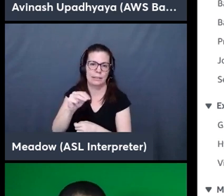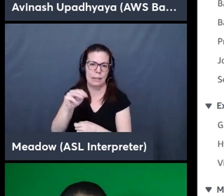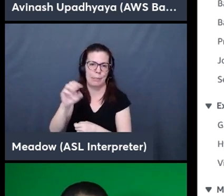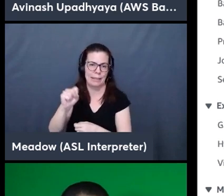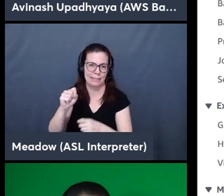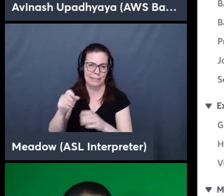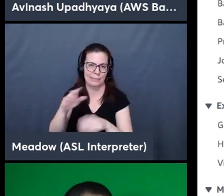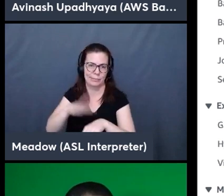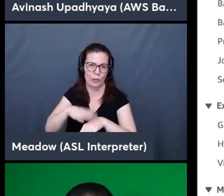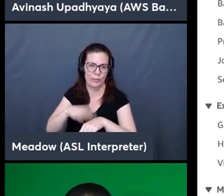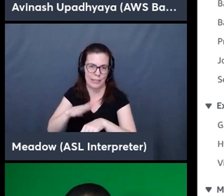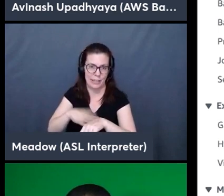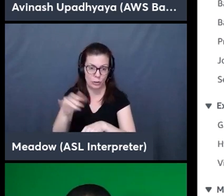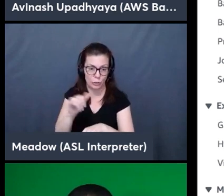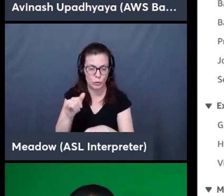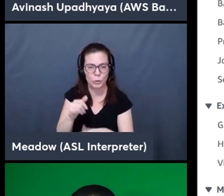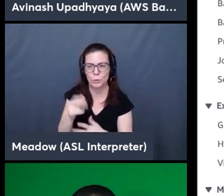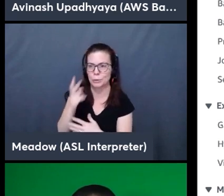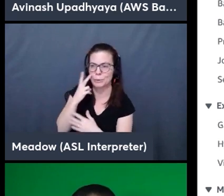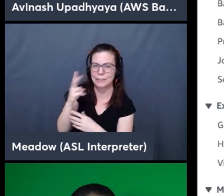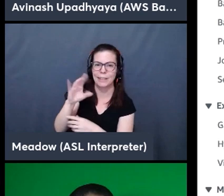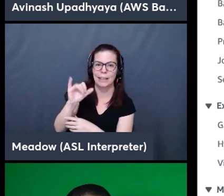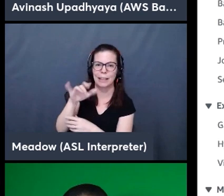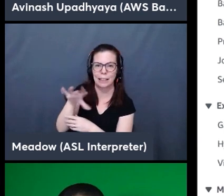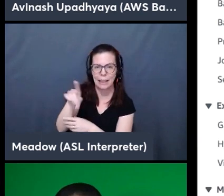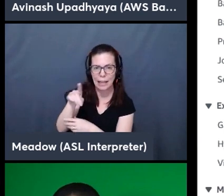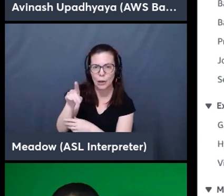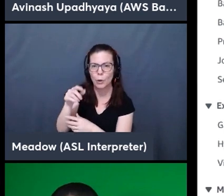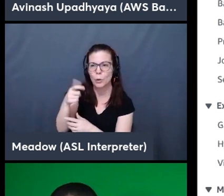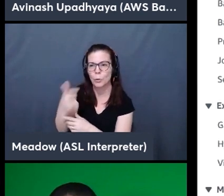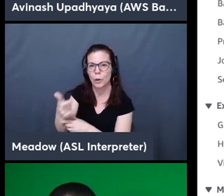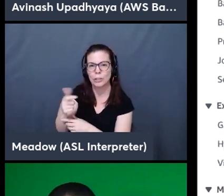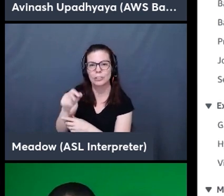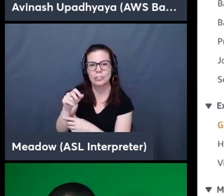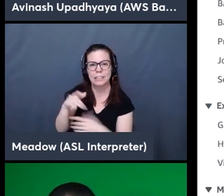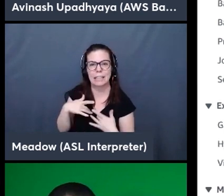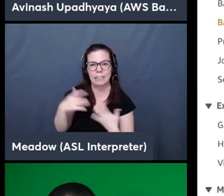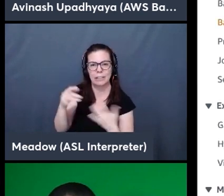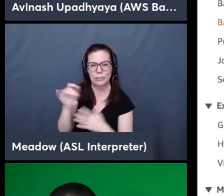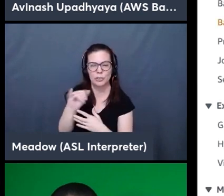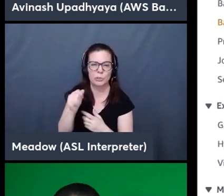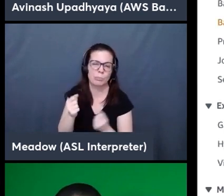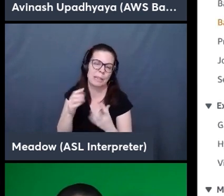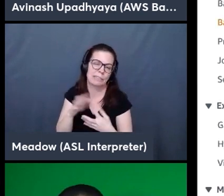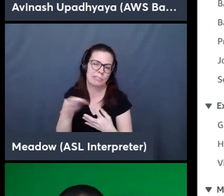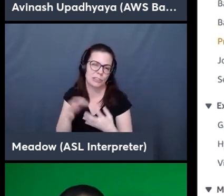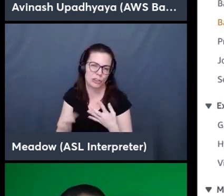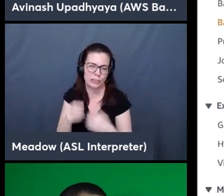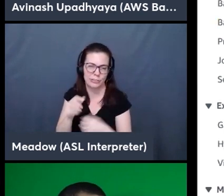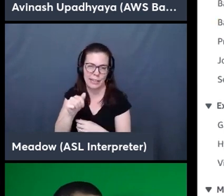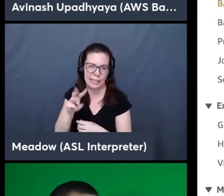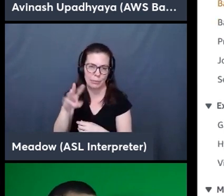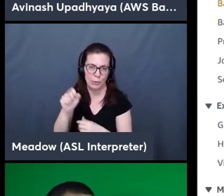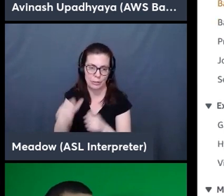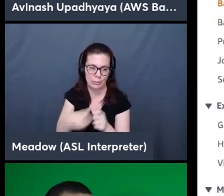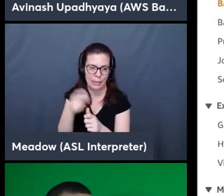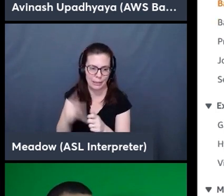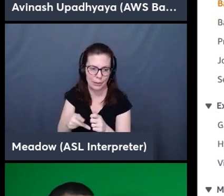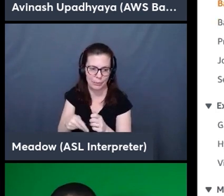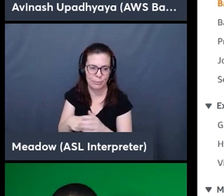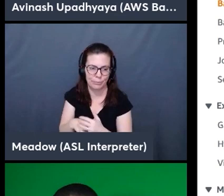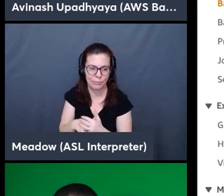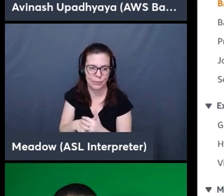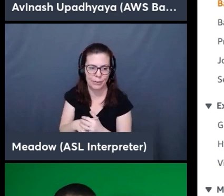notification. You can also see it through CloudWatch events. So there are a lot of other features in AWS backup, but now I'll show And you how